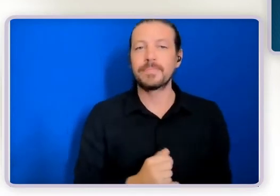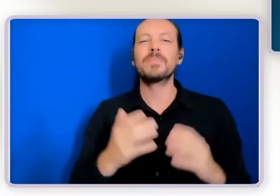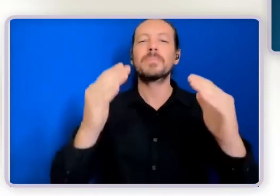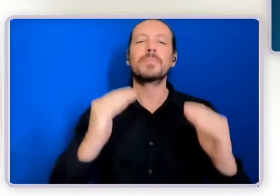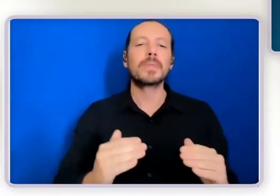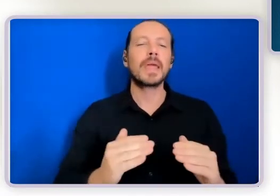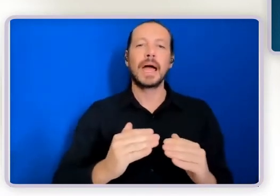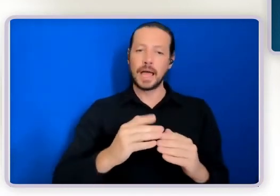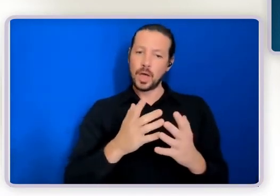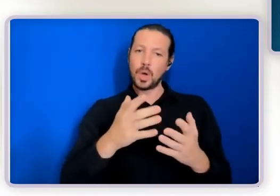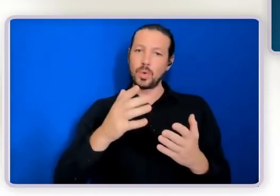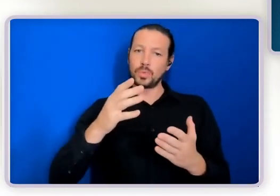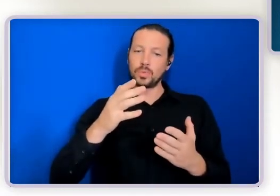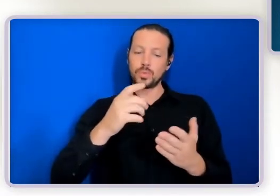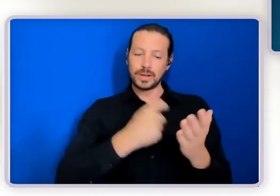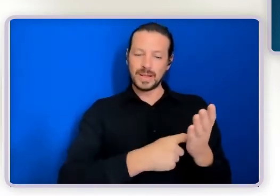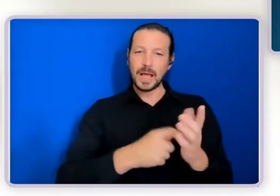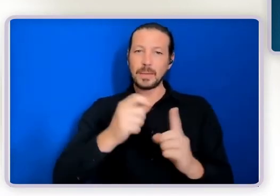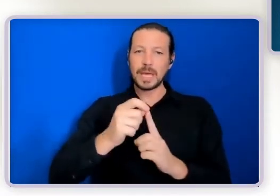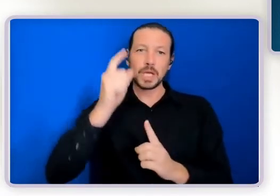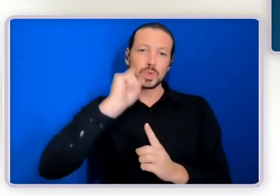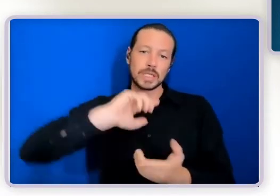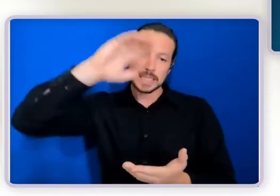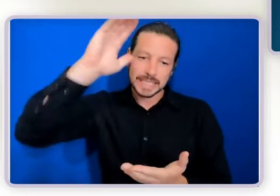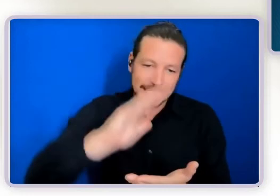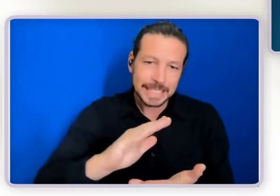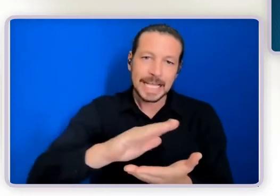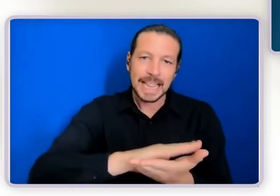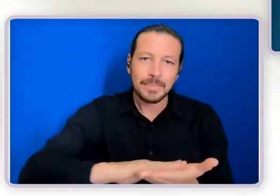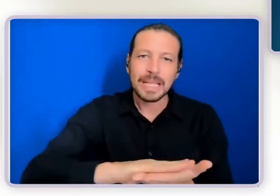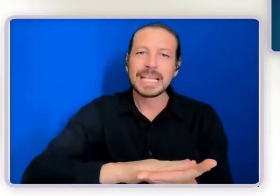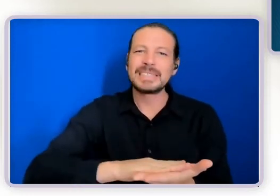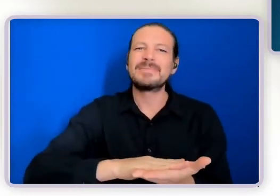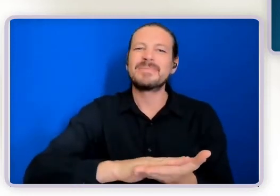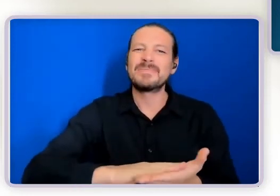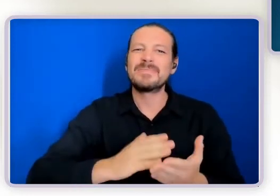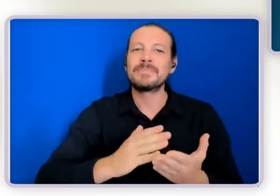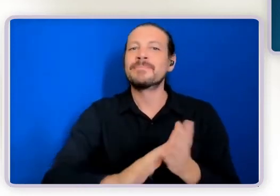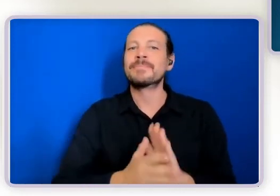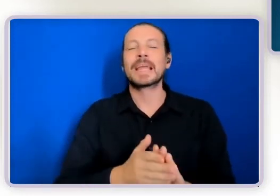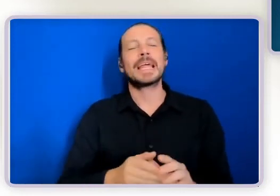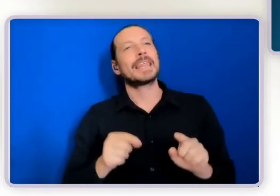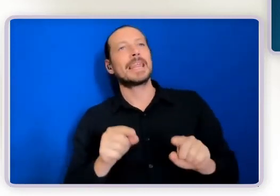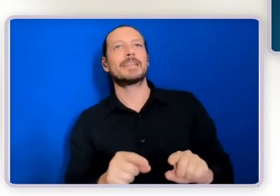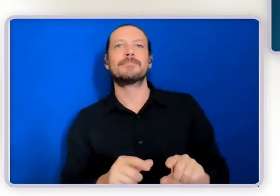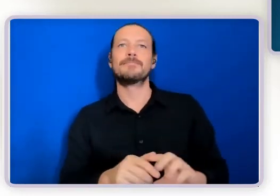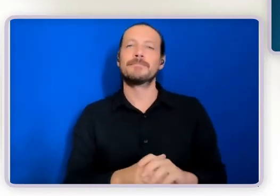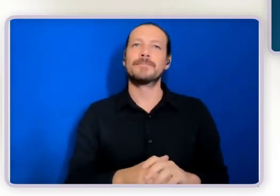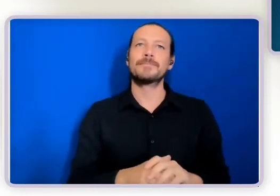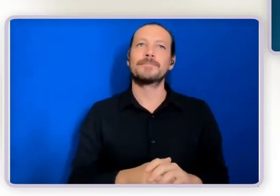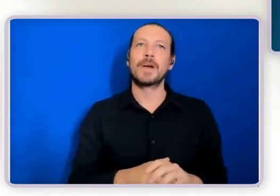restrictive practices. I also find that to be a motherhood statement that has been bandied around for